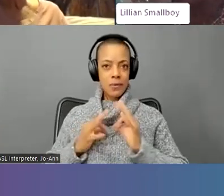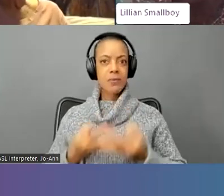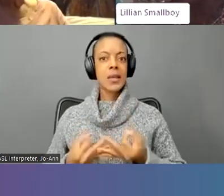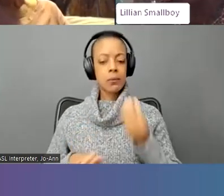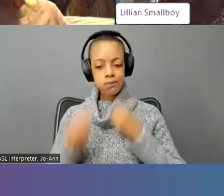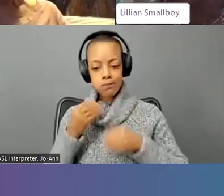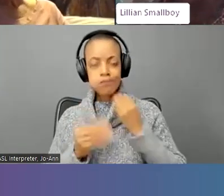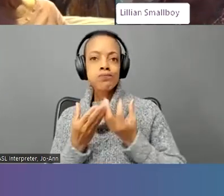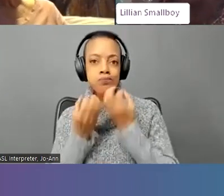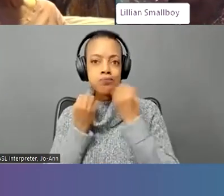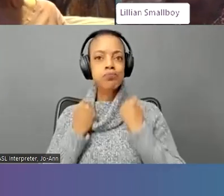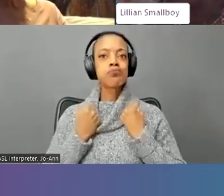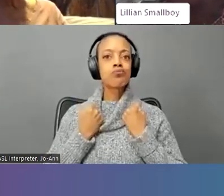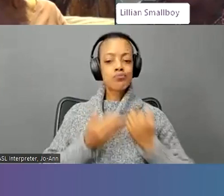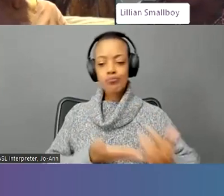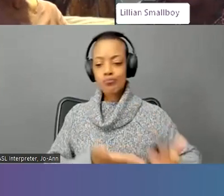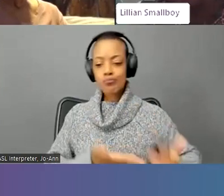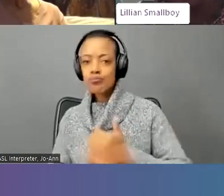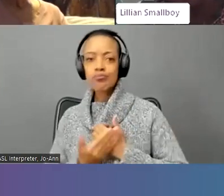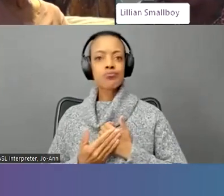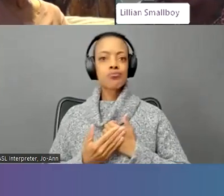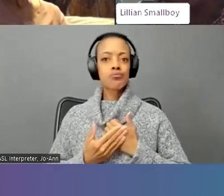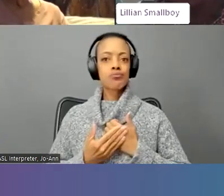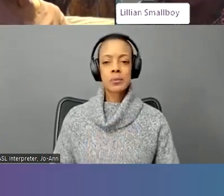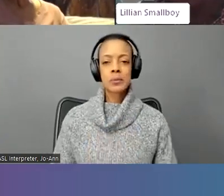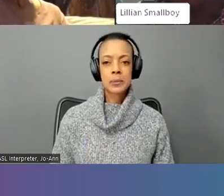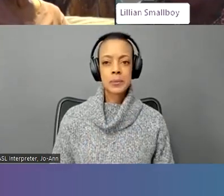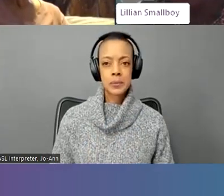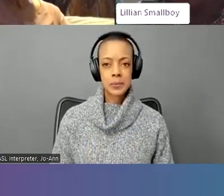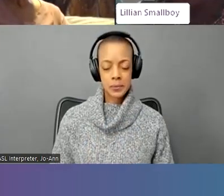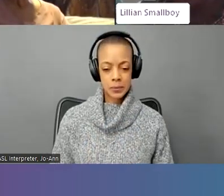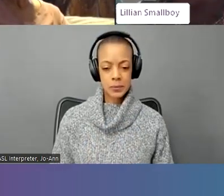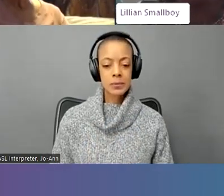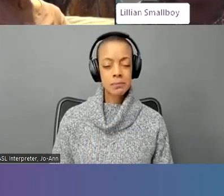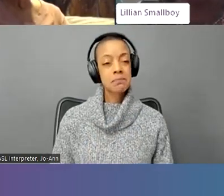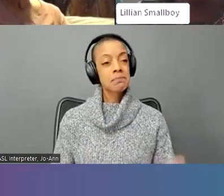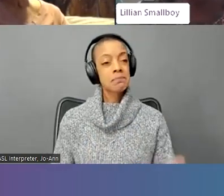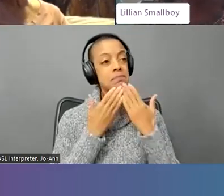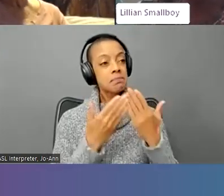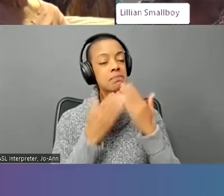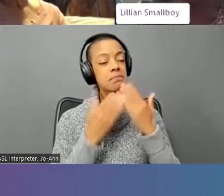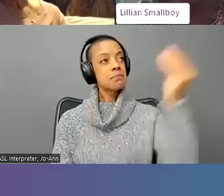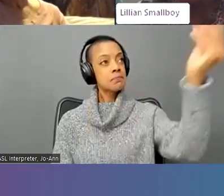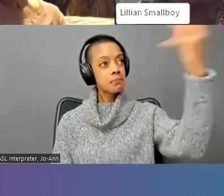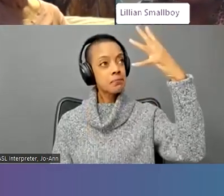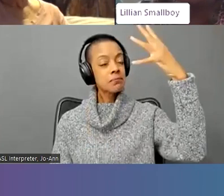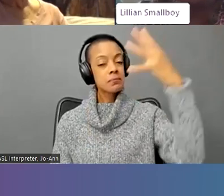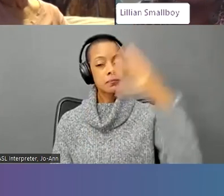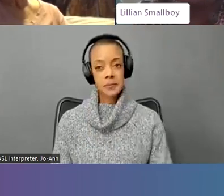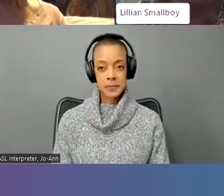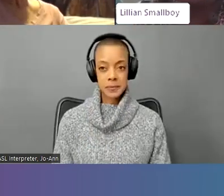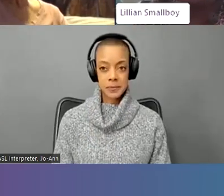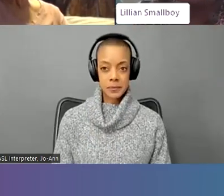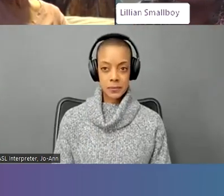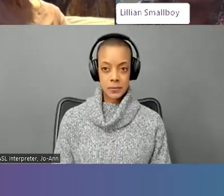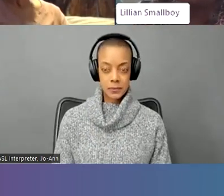harvest, you know, to nurture through its time. And so we give thanks for the sun and we say, let it be that way in our